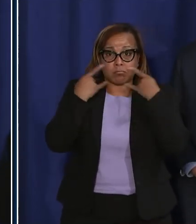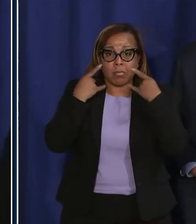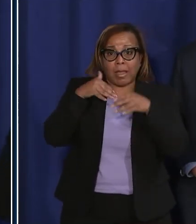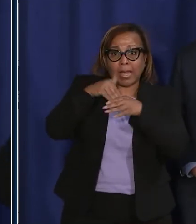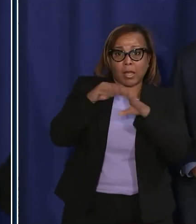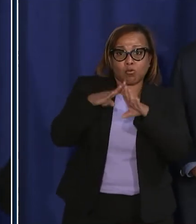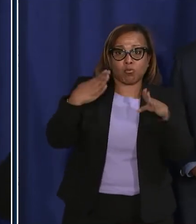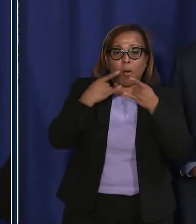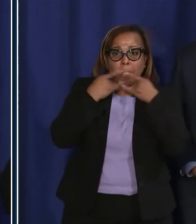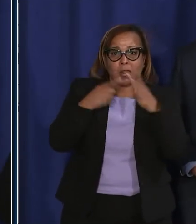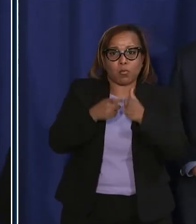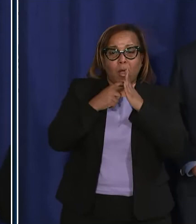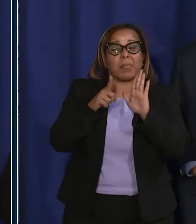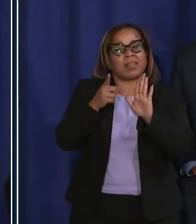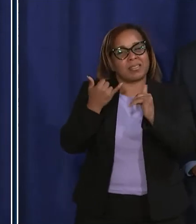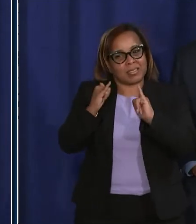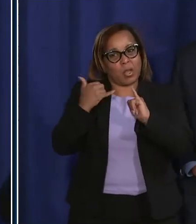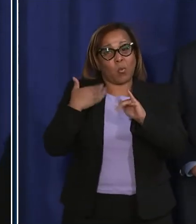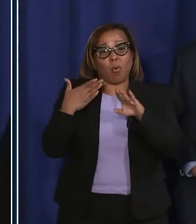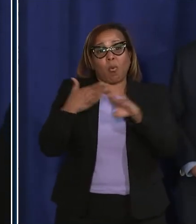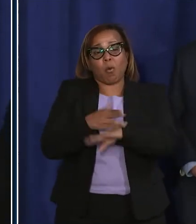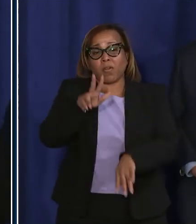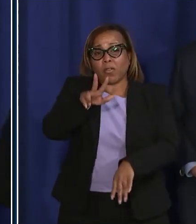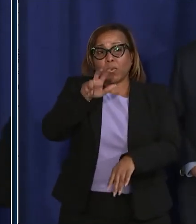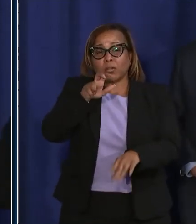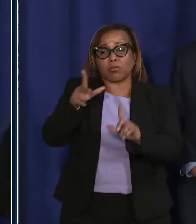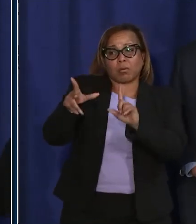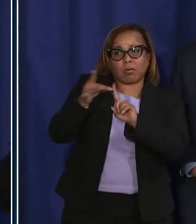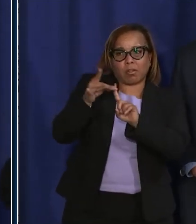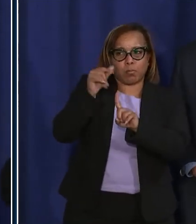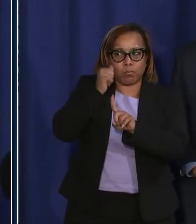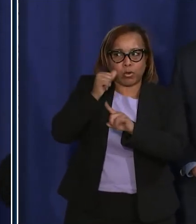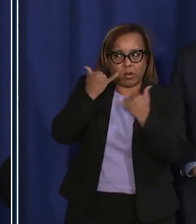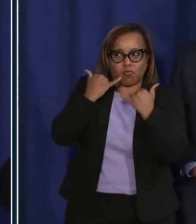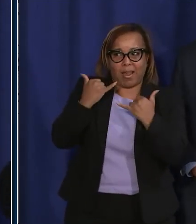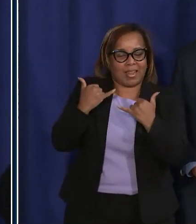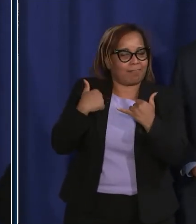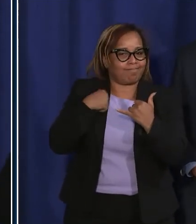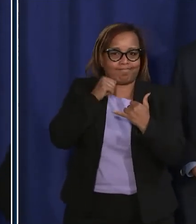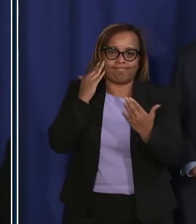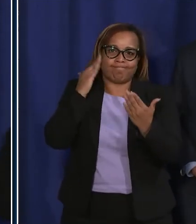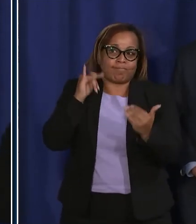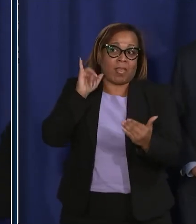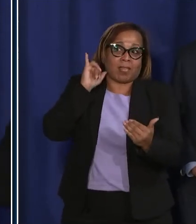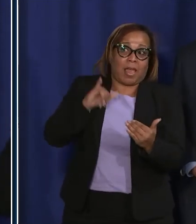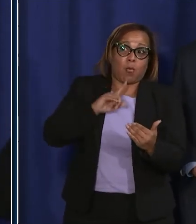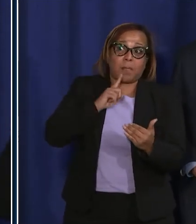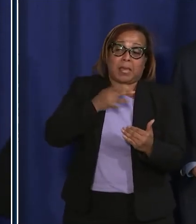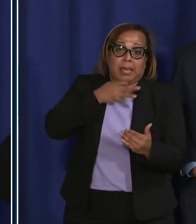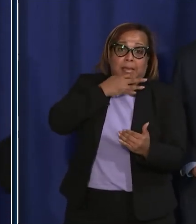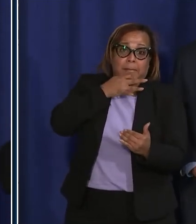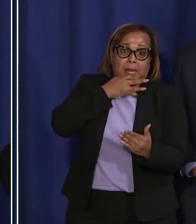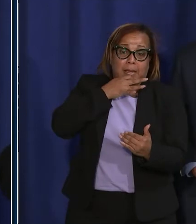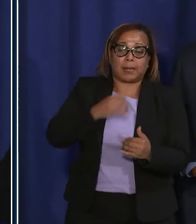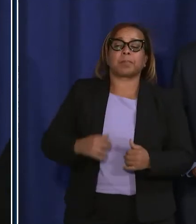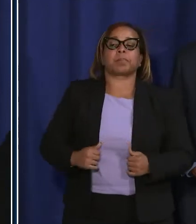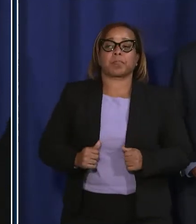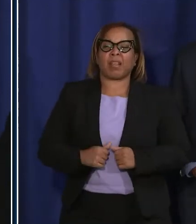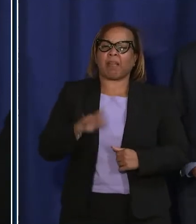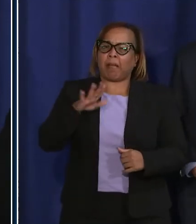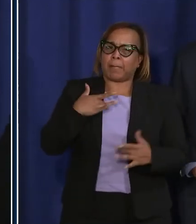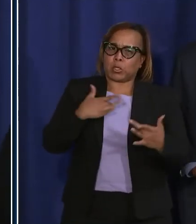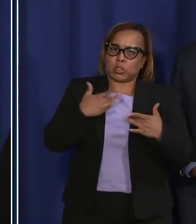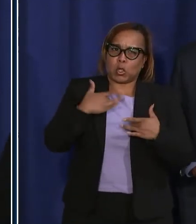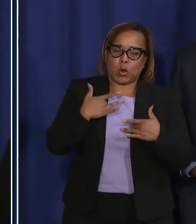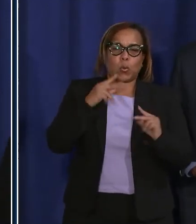requirement. We are still over 300 cases per day right now, so I don't anticipate that to be imminent. And I'm a little concerned